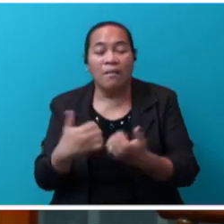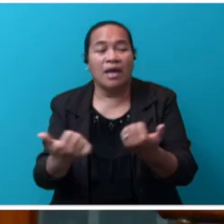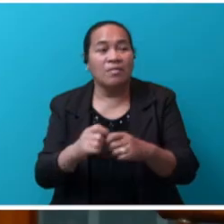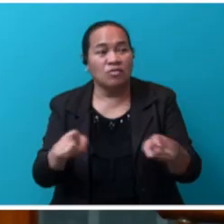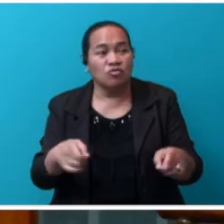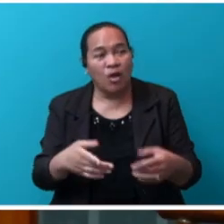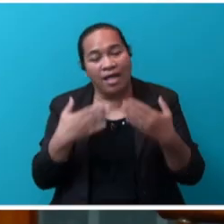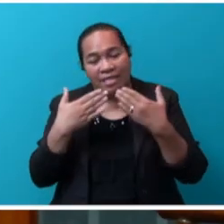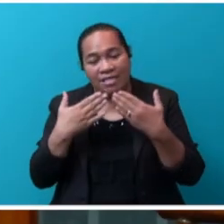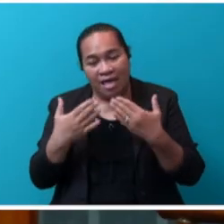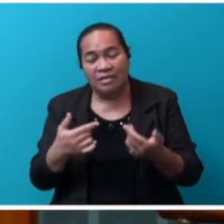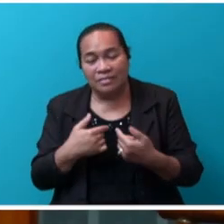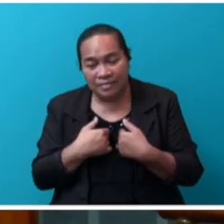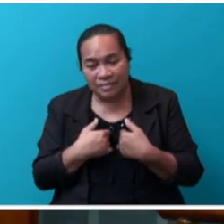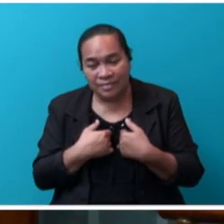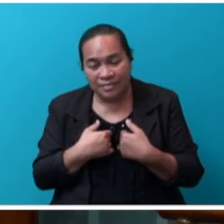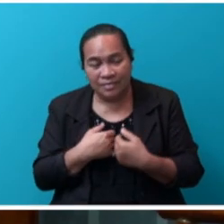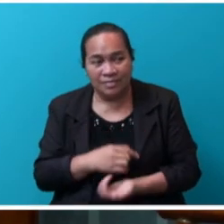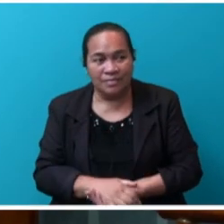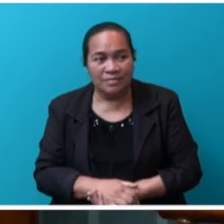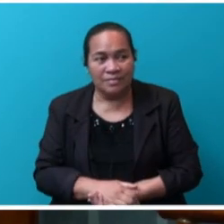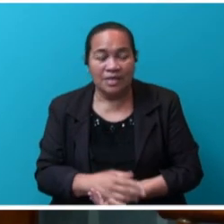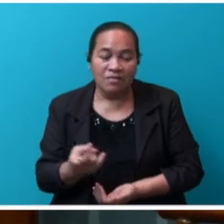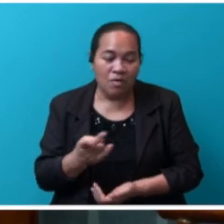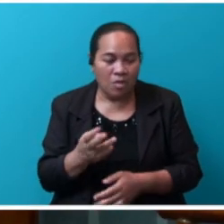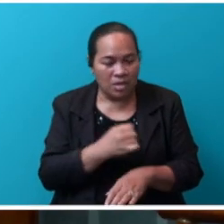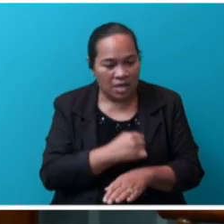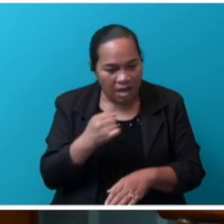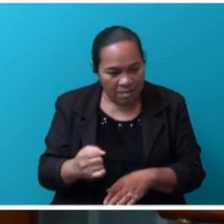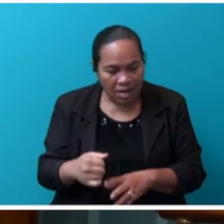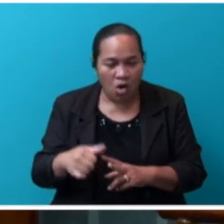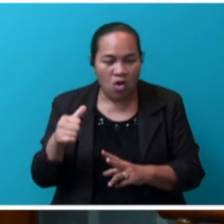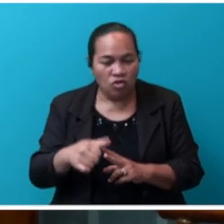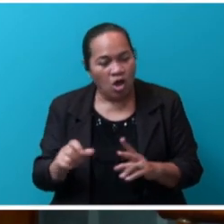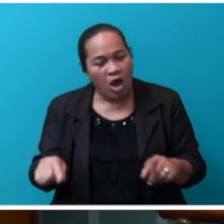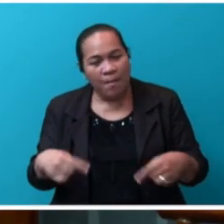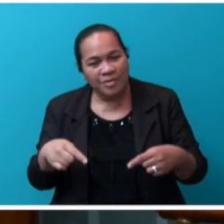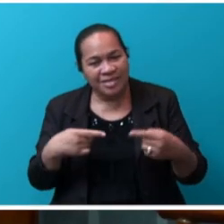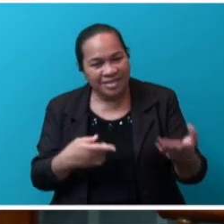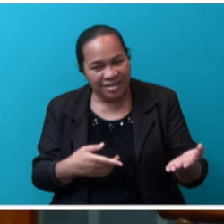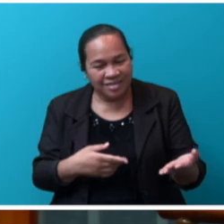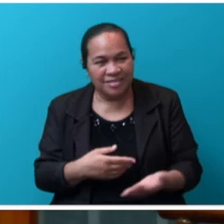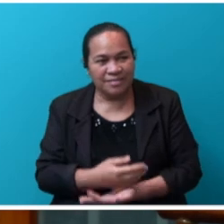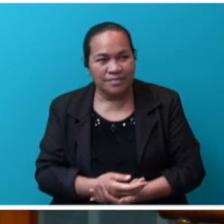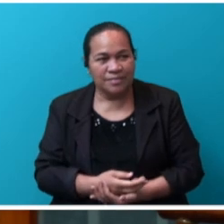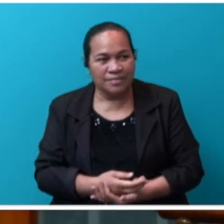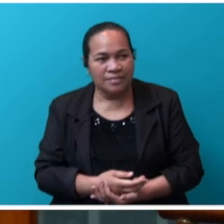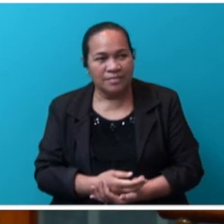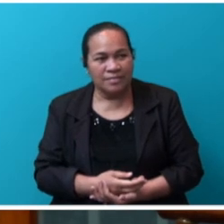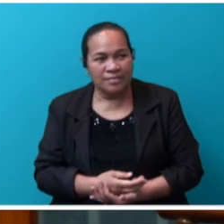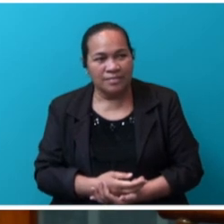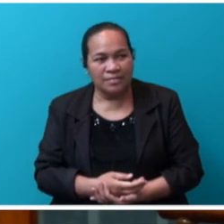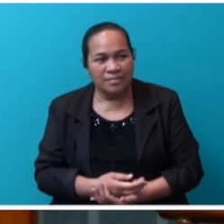through, both from the government side and as well as the opposition. And thank you for